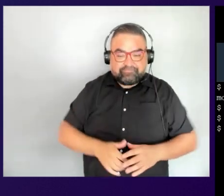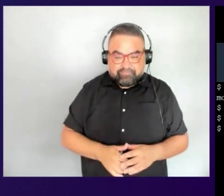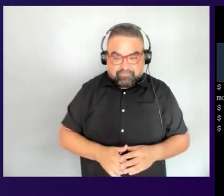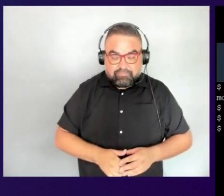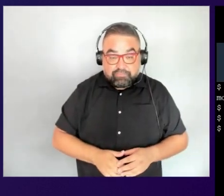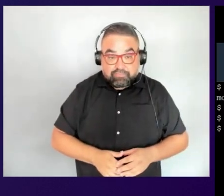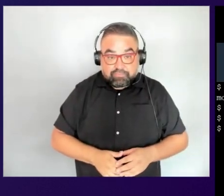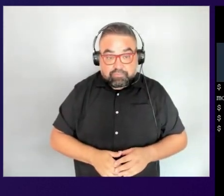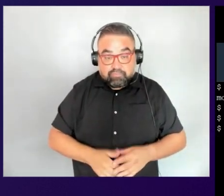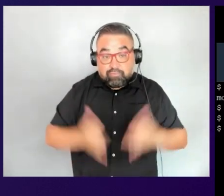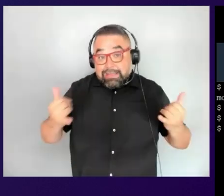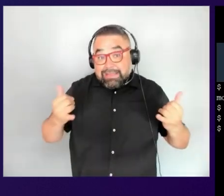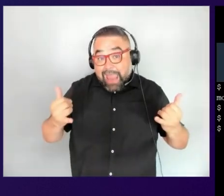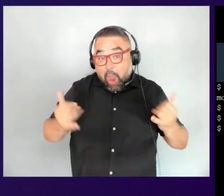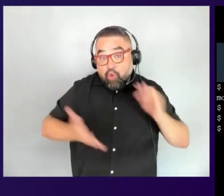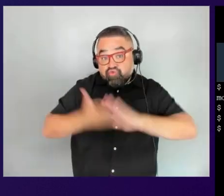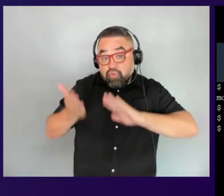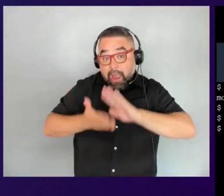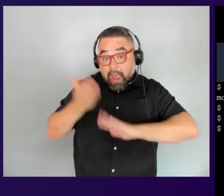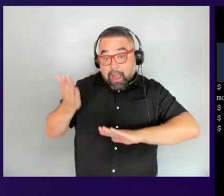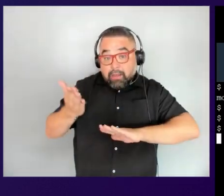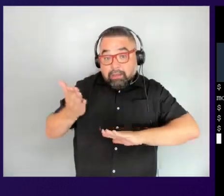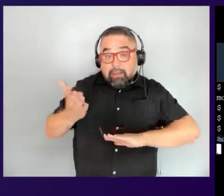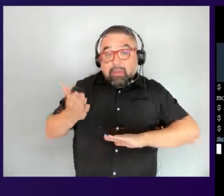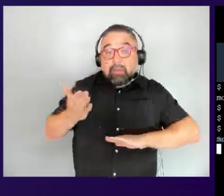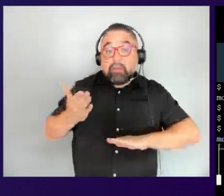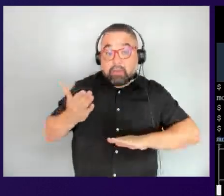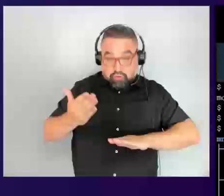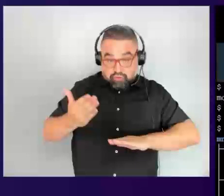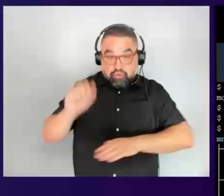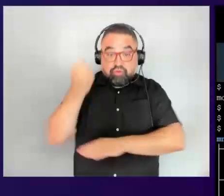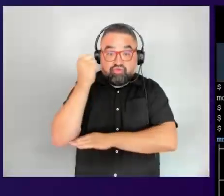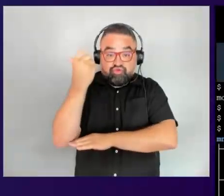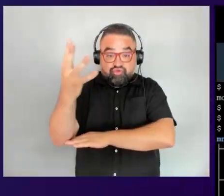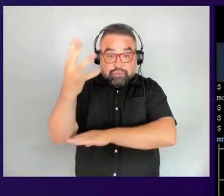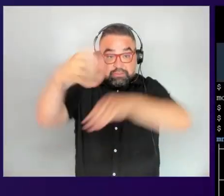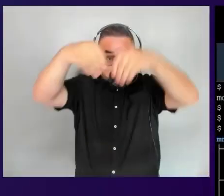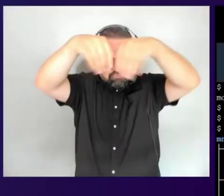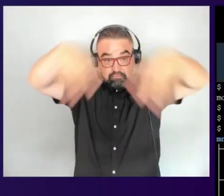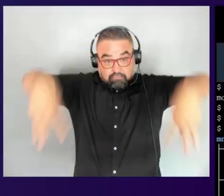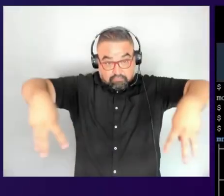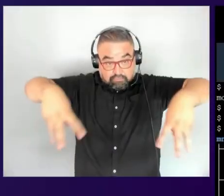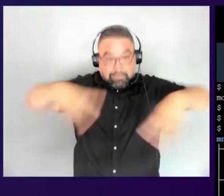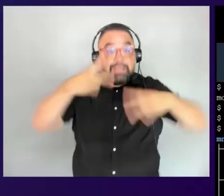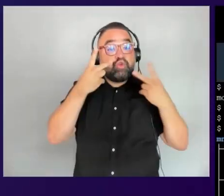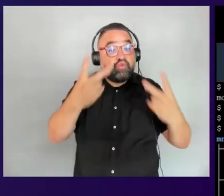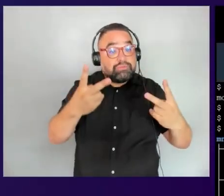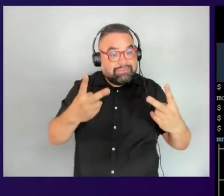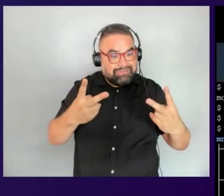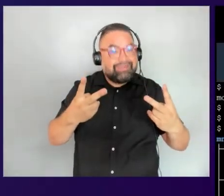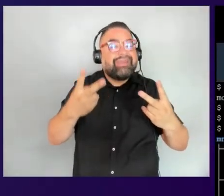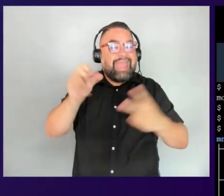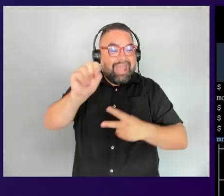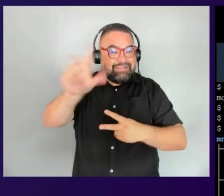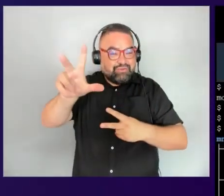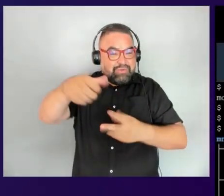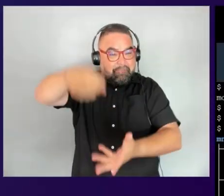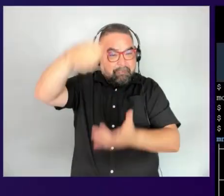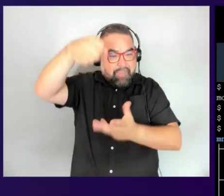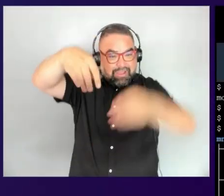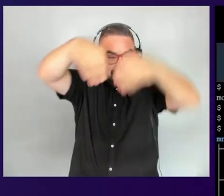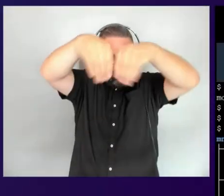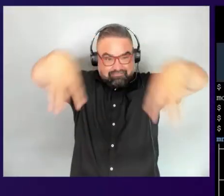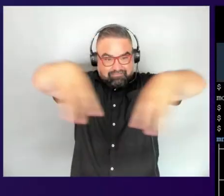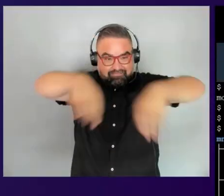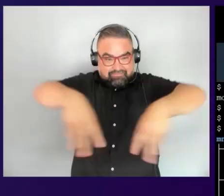Now let's run the tree command, and you would see the contents of my S3 bucket presented in a directory structure. Mountpoint